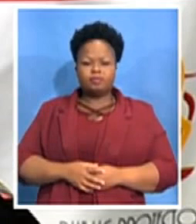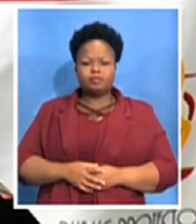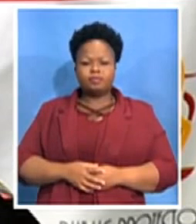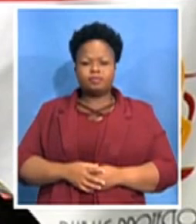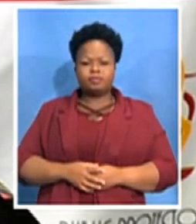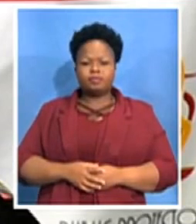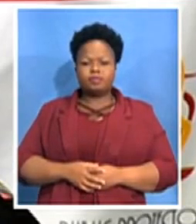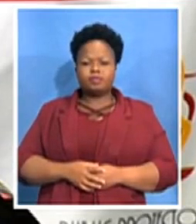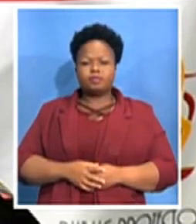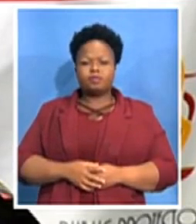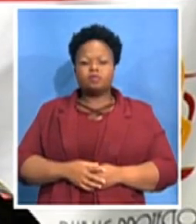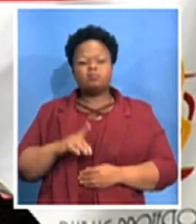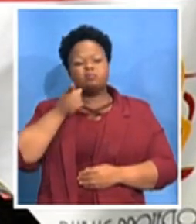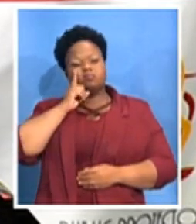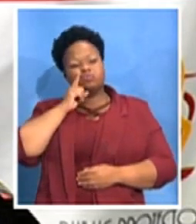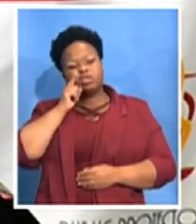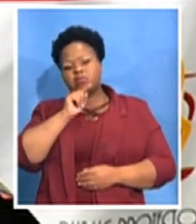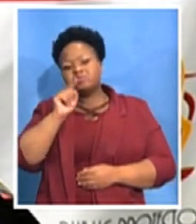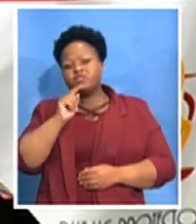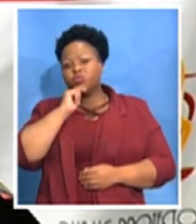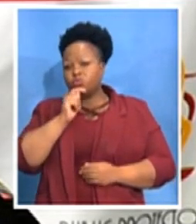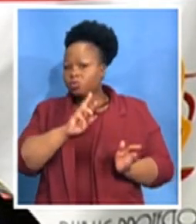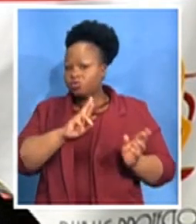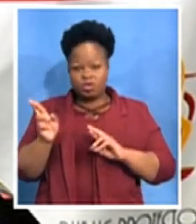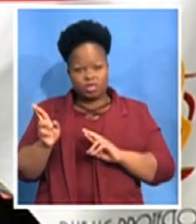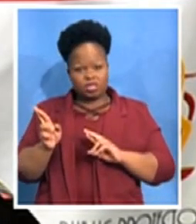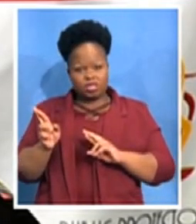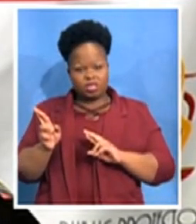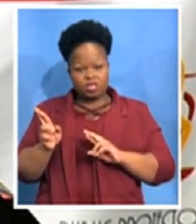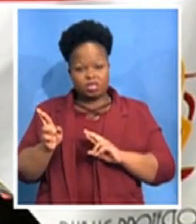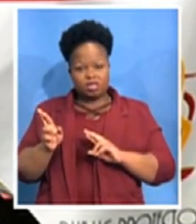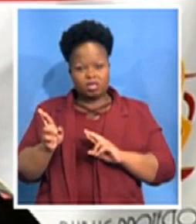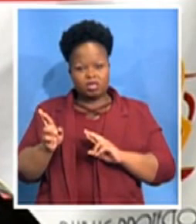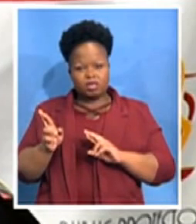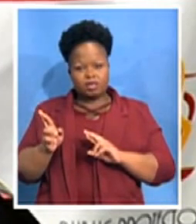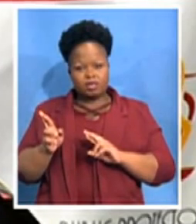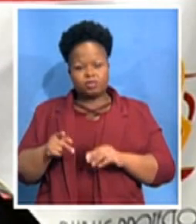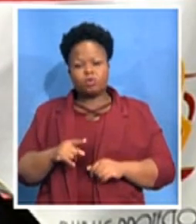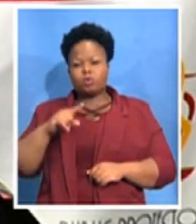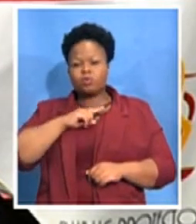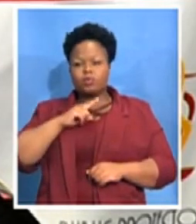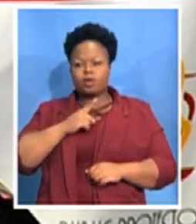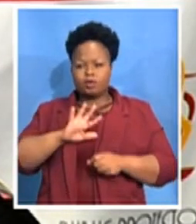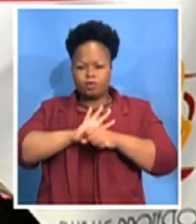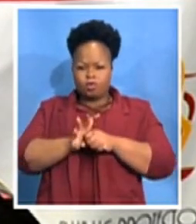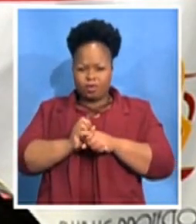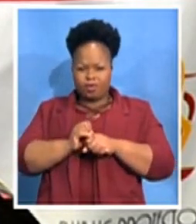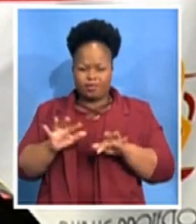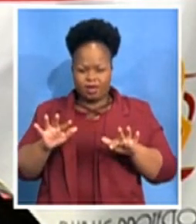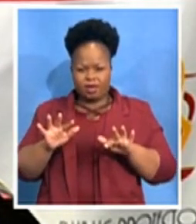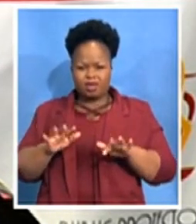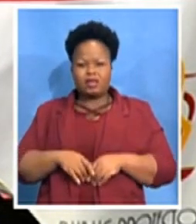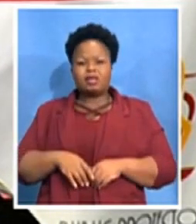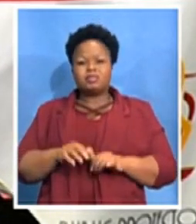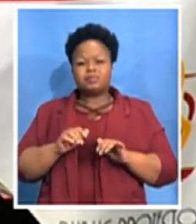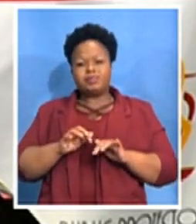to cope with the pressures brought about by the COVID-19 pandemic. This was after the